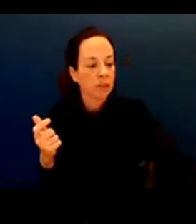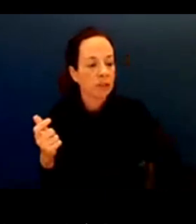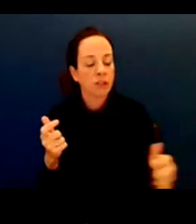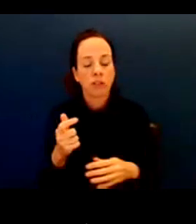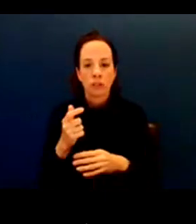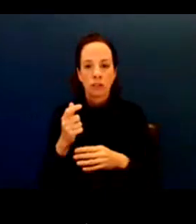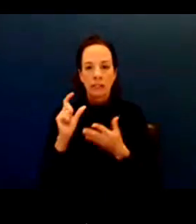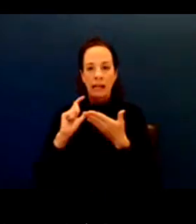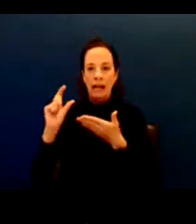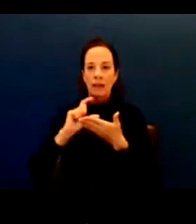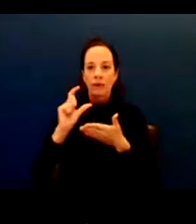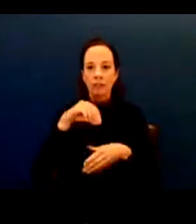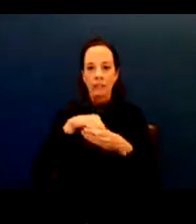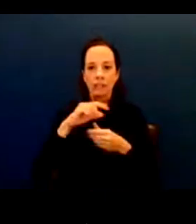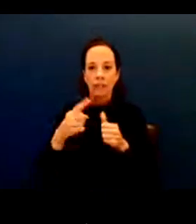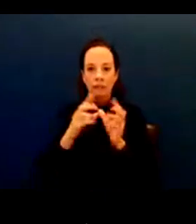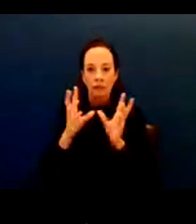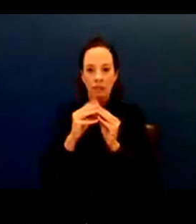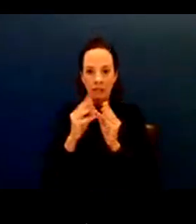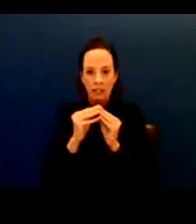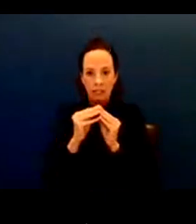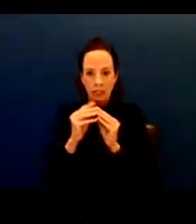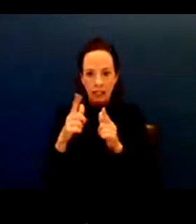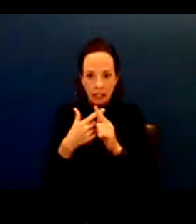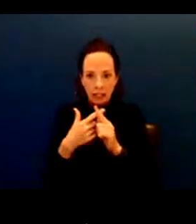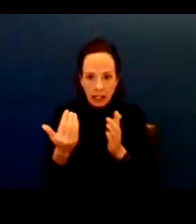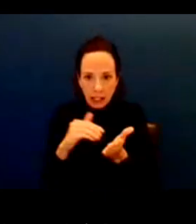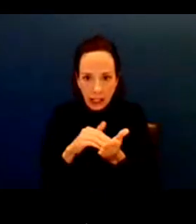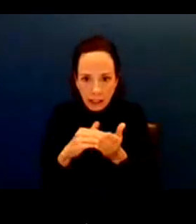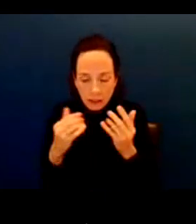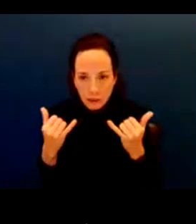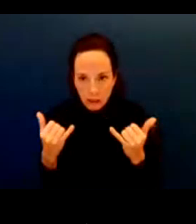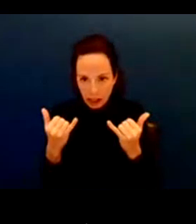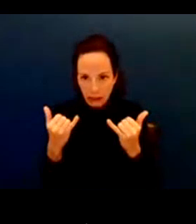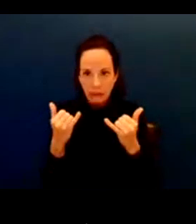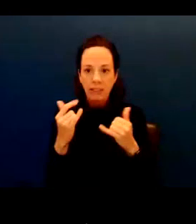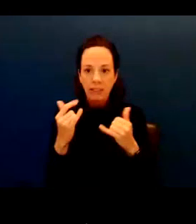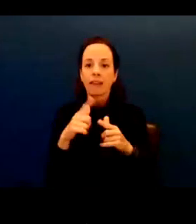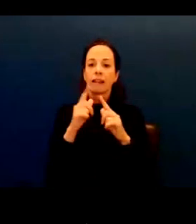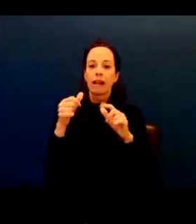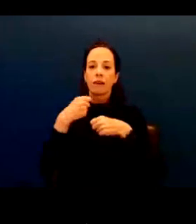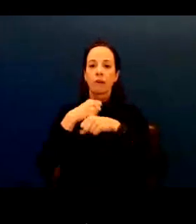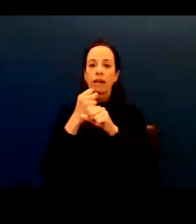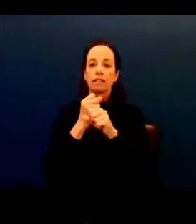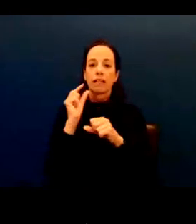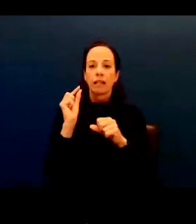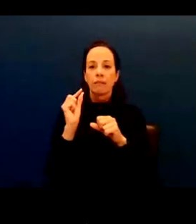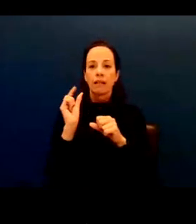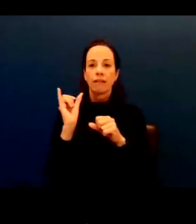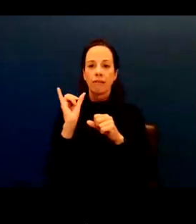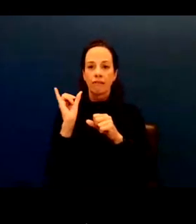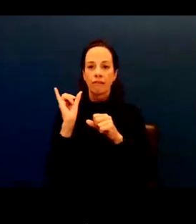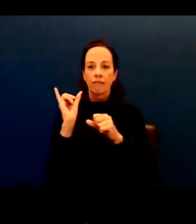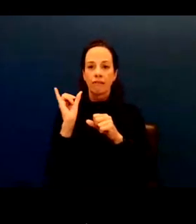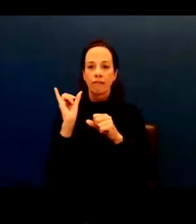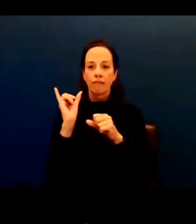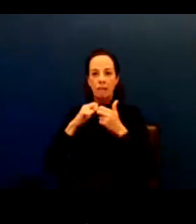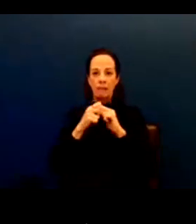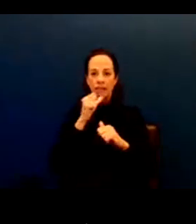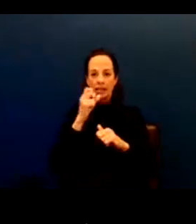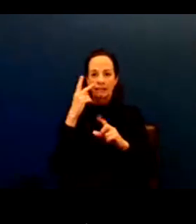in the first meeting and again today. And that creates a little bit of a problem that we haven't seen in quite